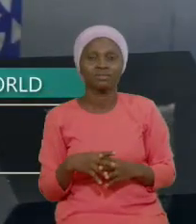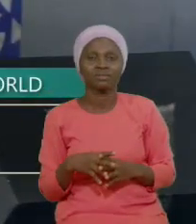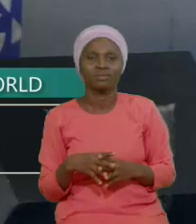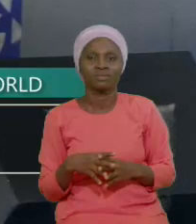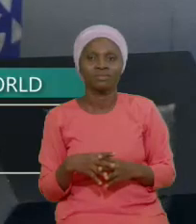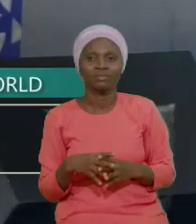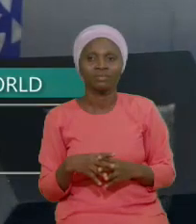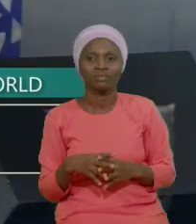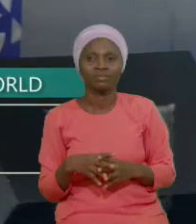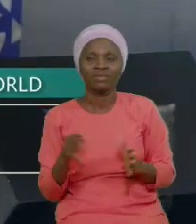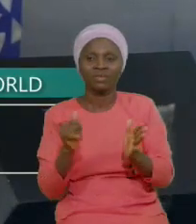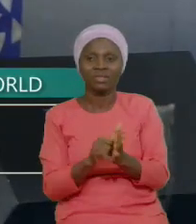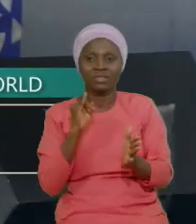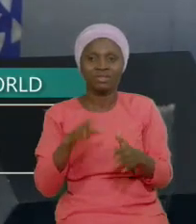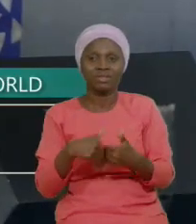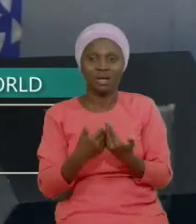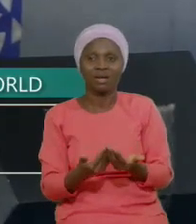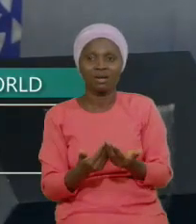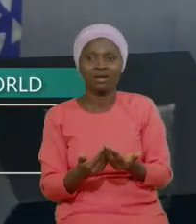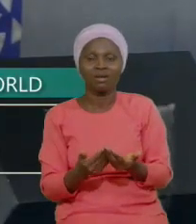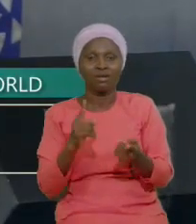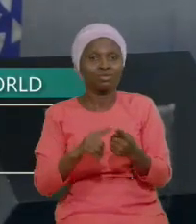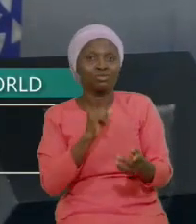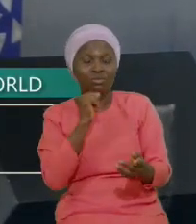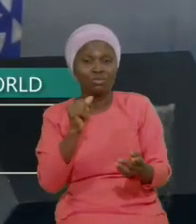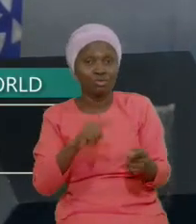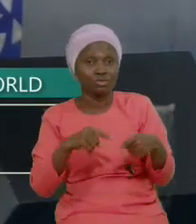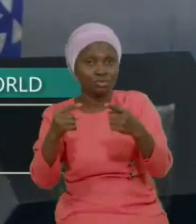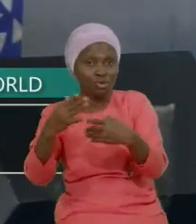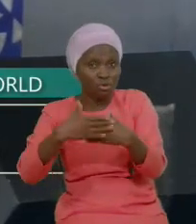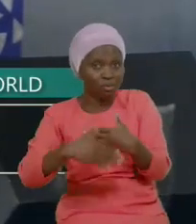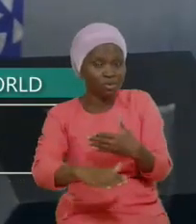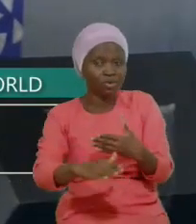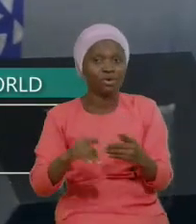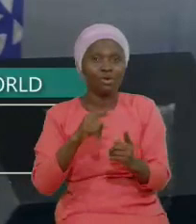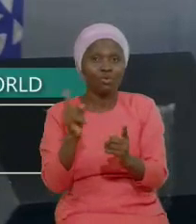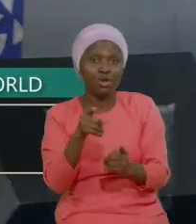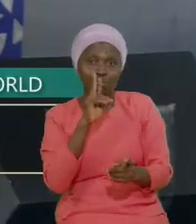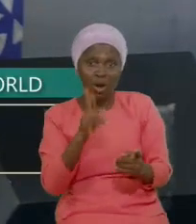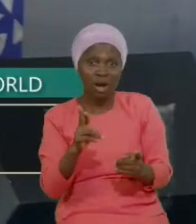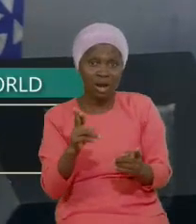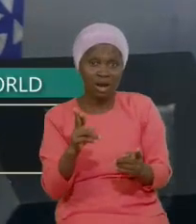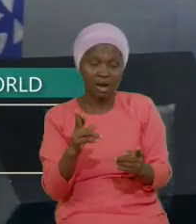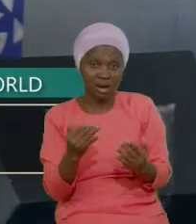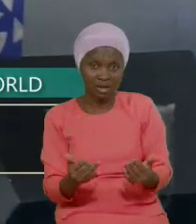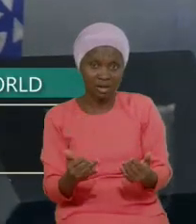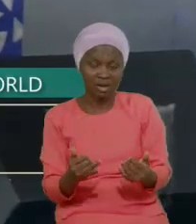And that's how to now go beyond where you have been, because your inner world